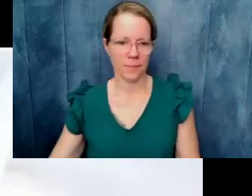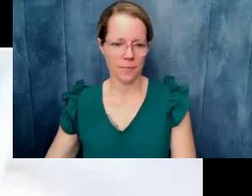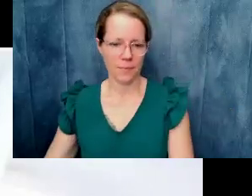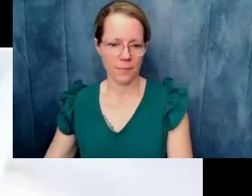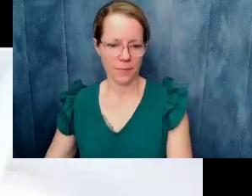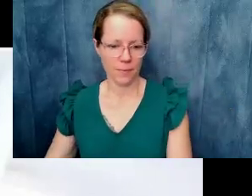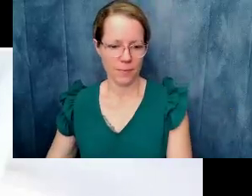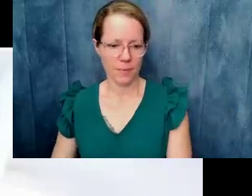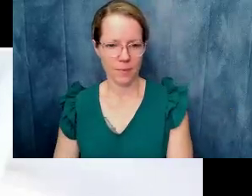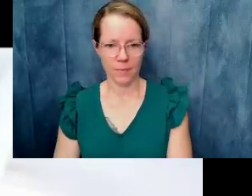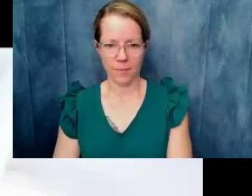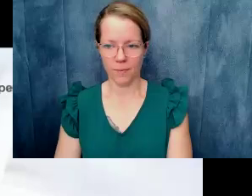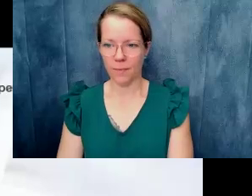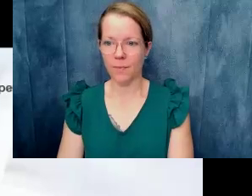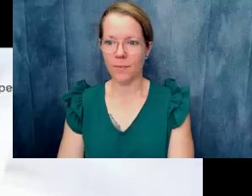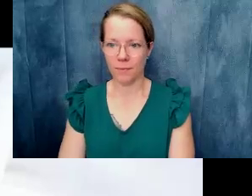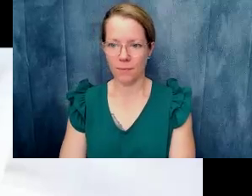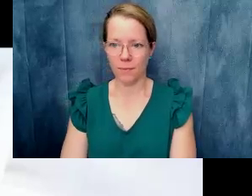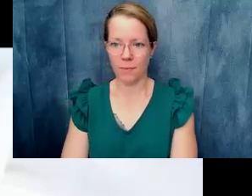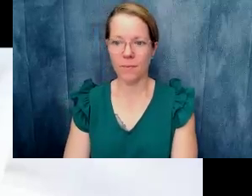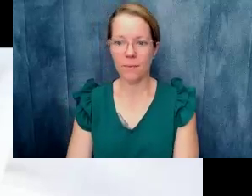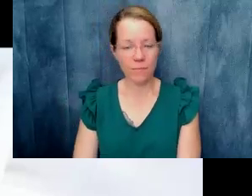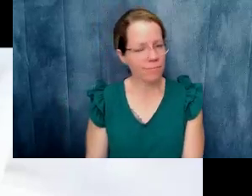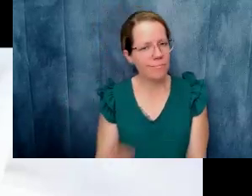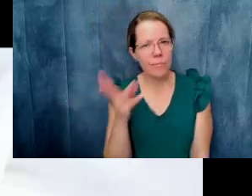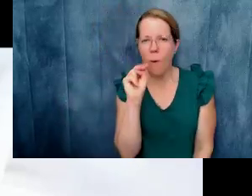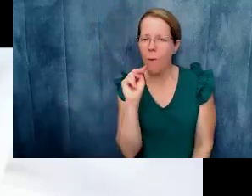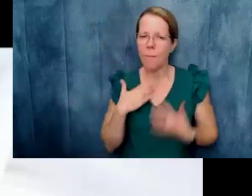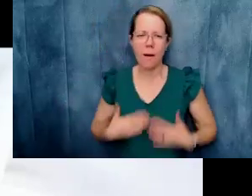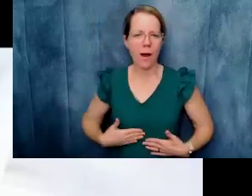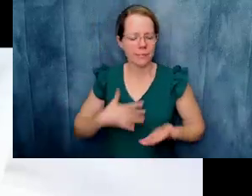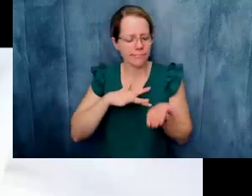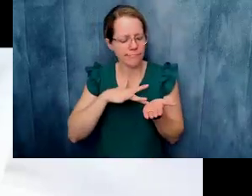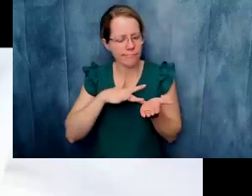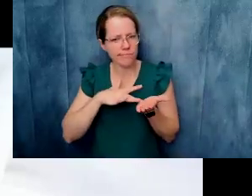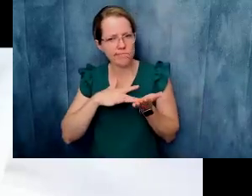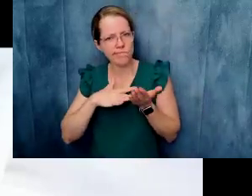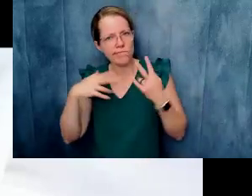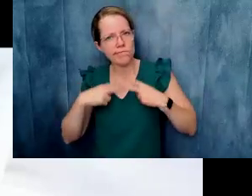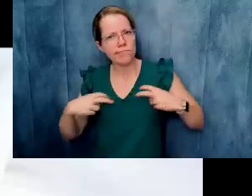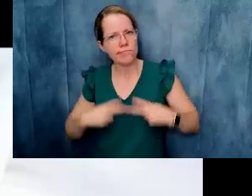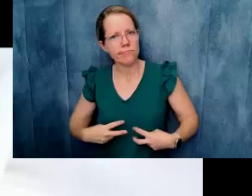And again, feel free to do this by your own body scan, your own check-in, and or mental.